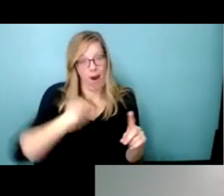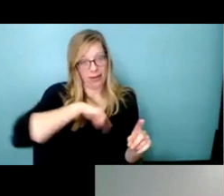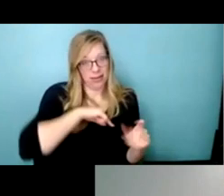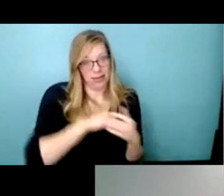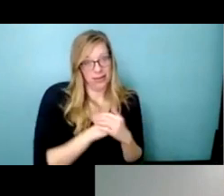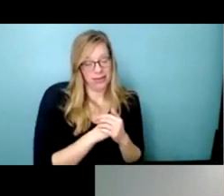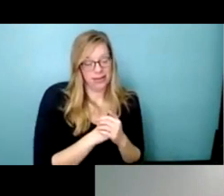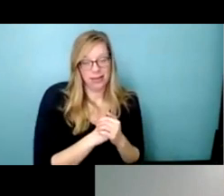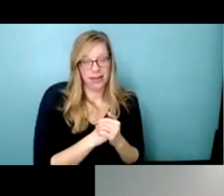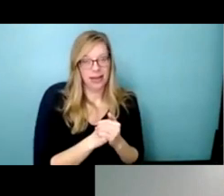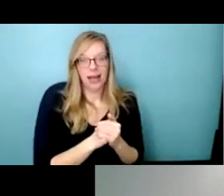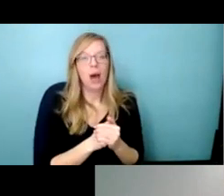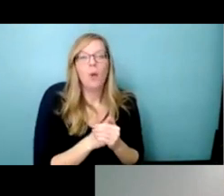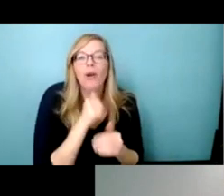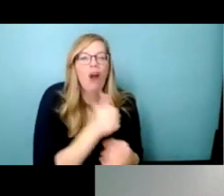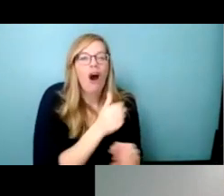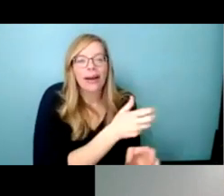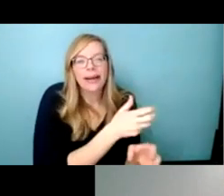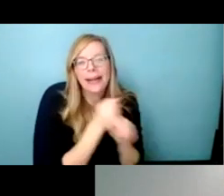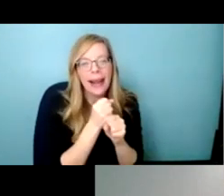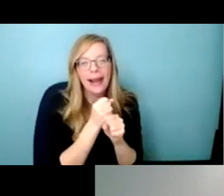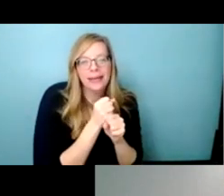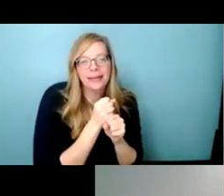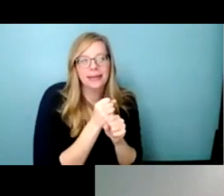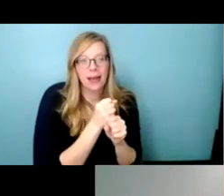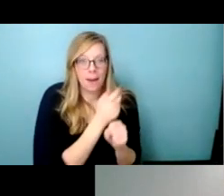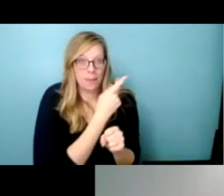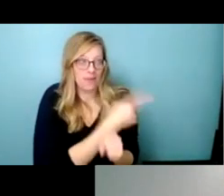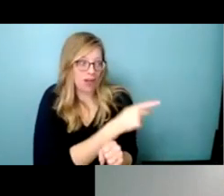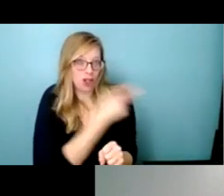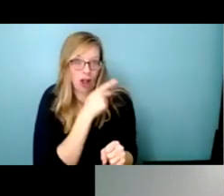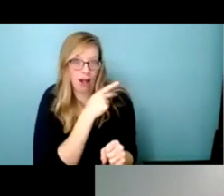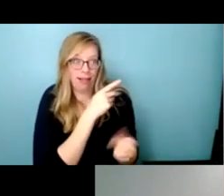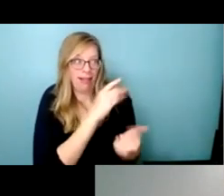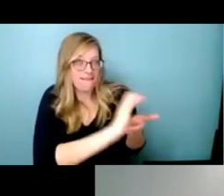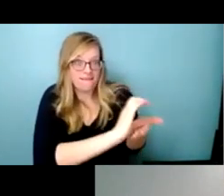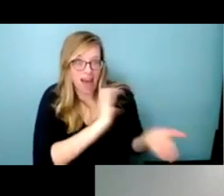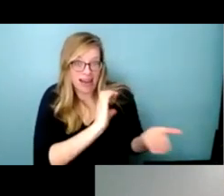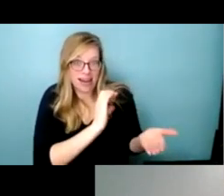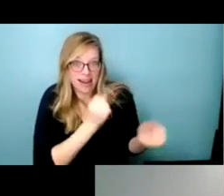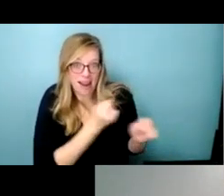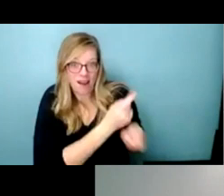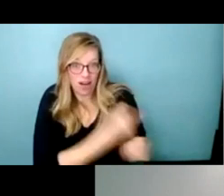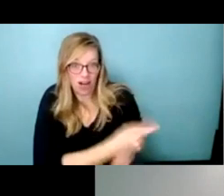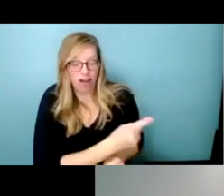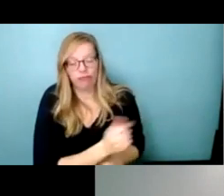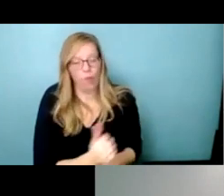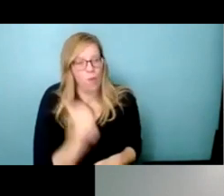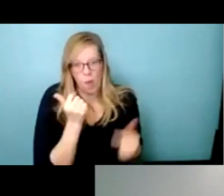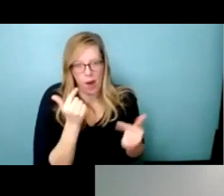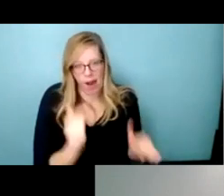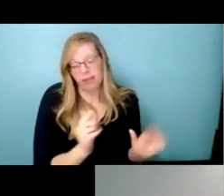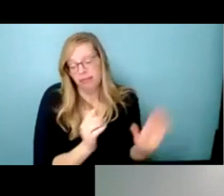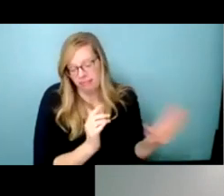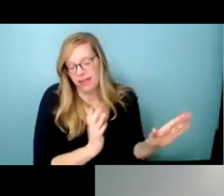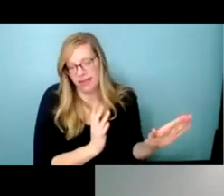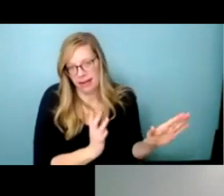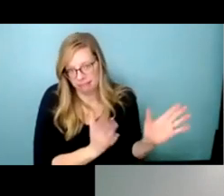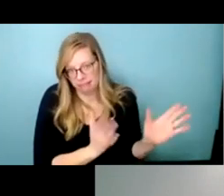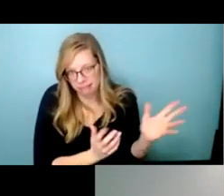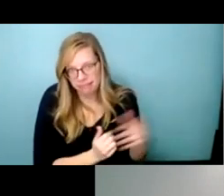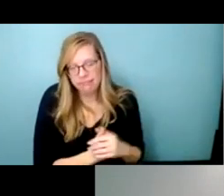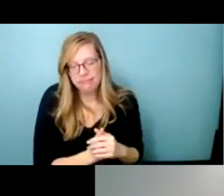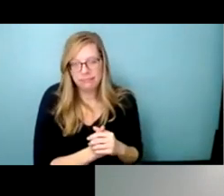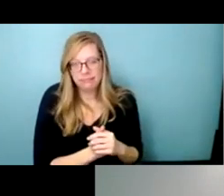we're not going to get core funding with the current provincial government, and that's fine. But it's good to